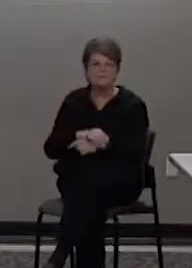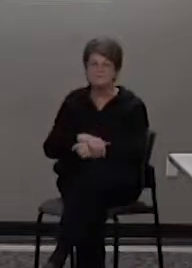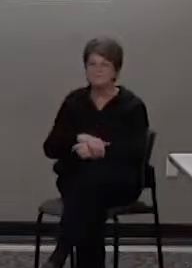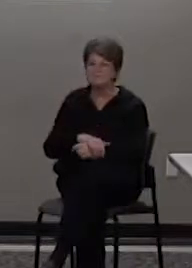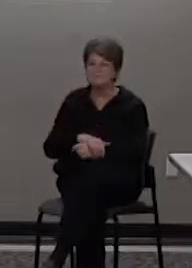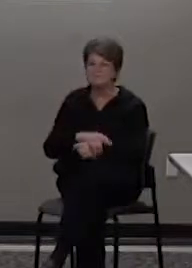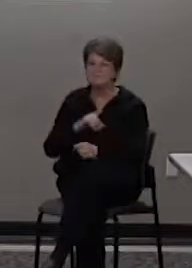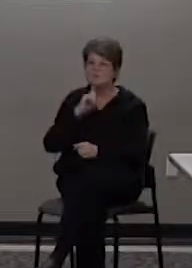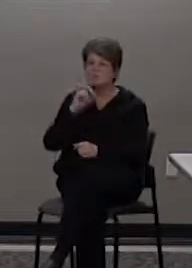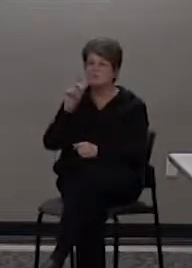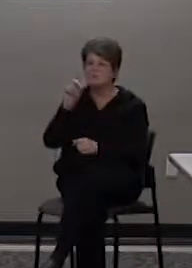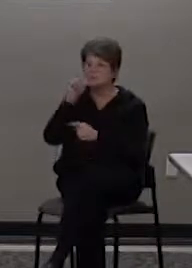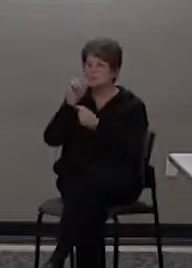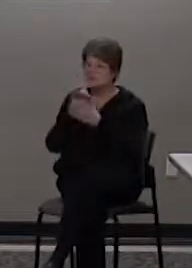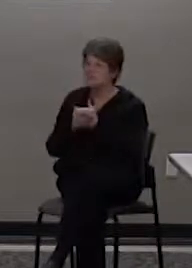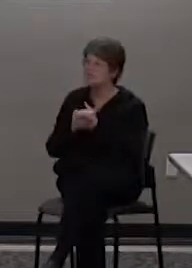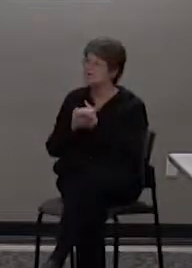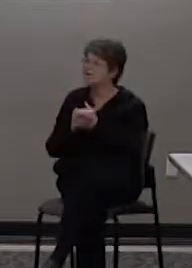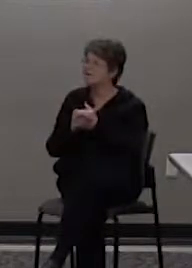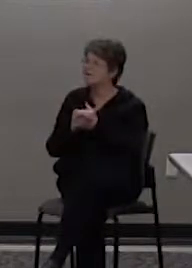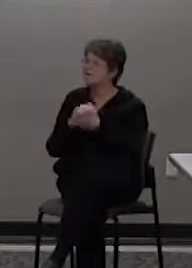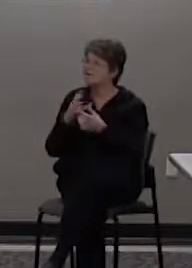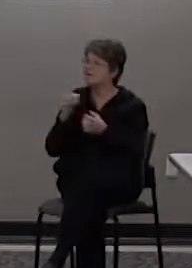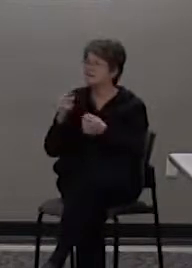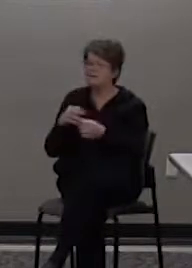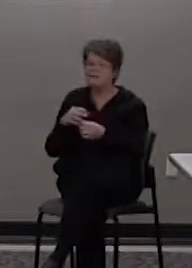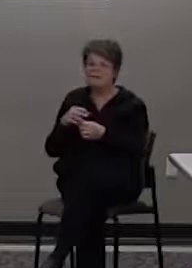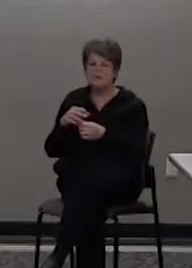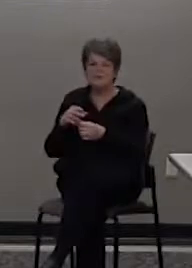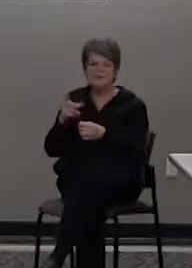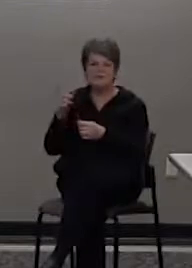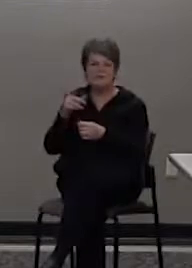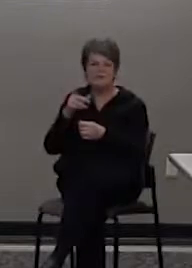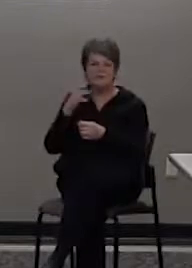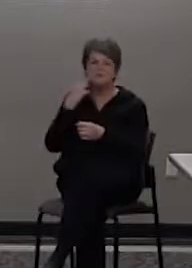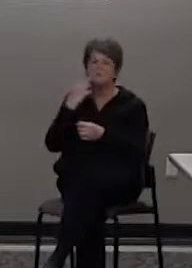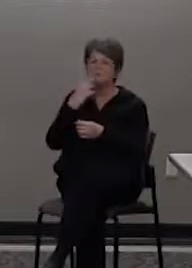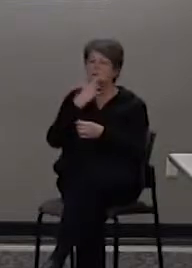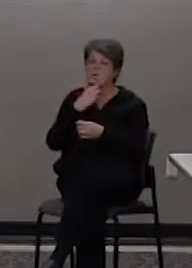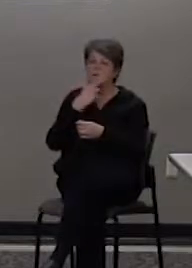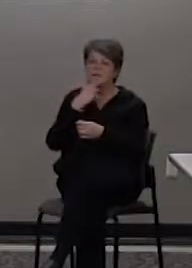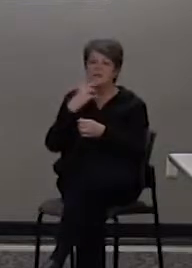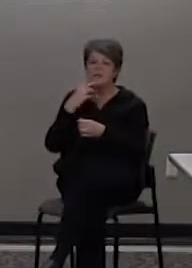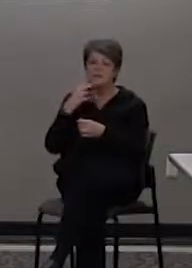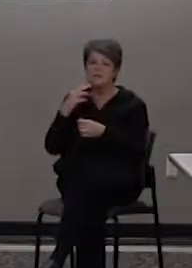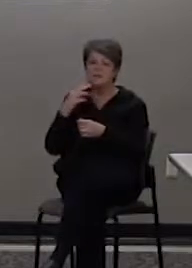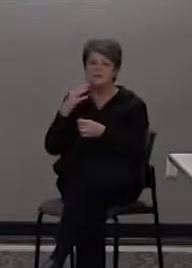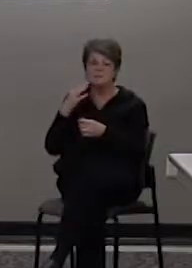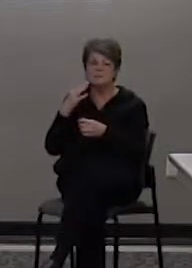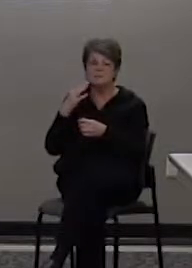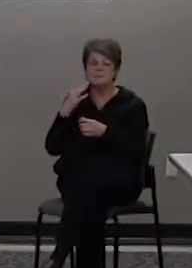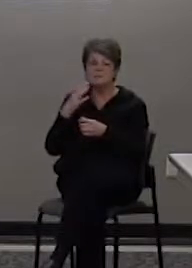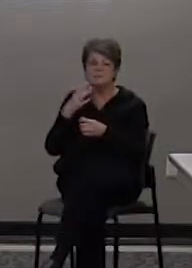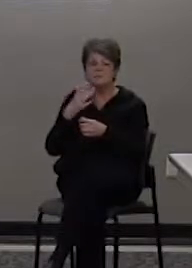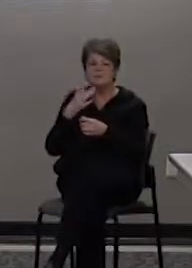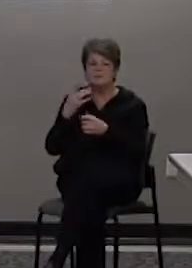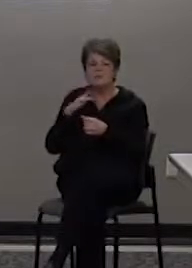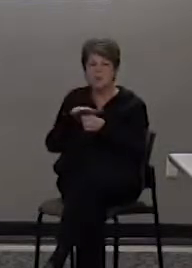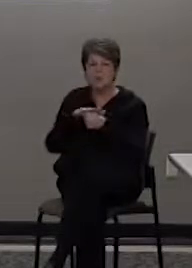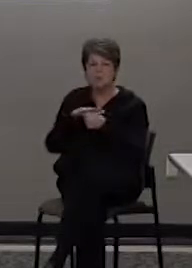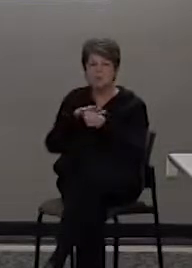And I really do believe, by the way, in that high-end destination restaurant. In my brain, it's a locally